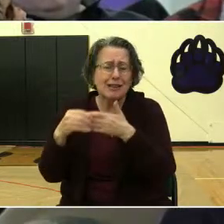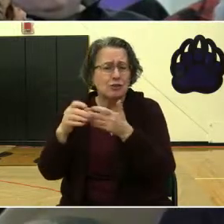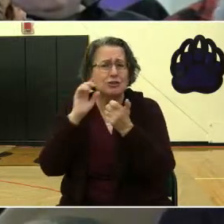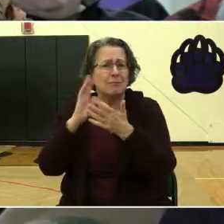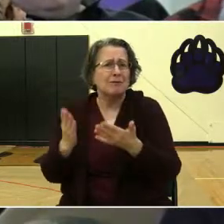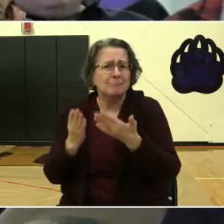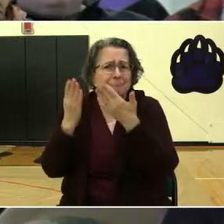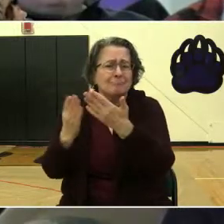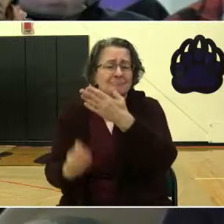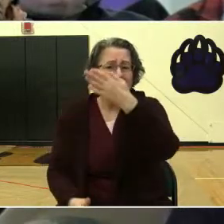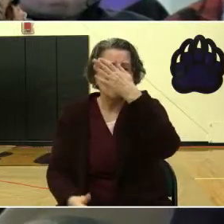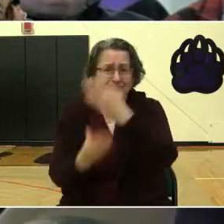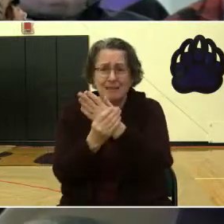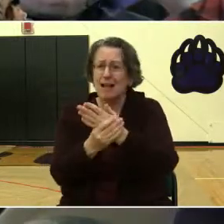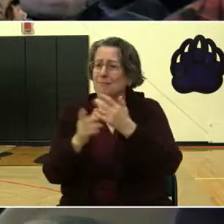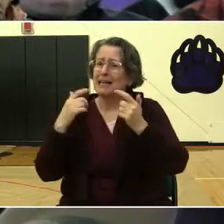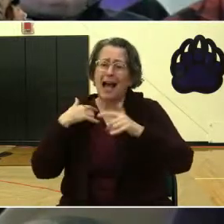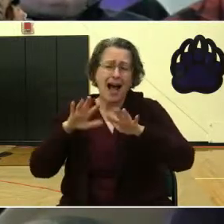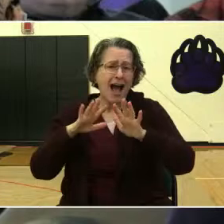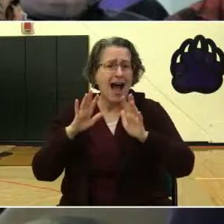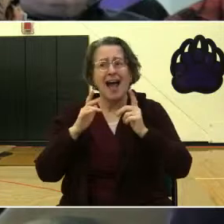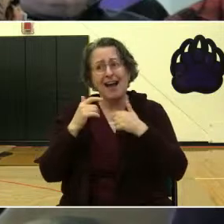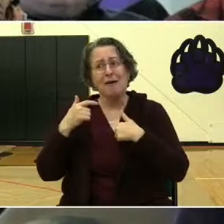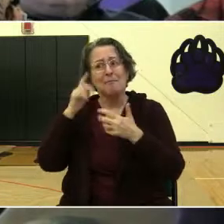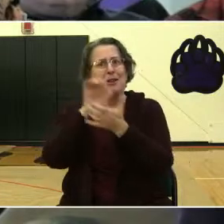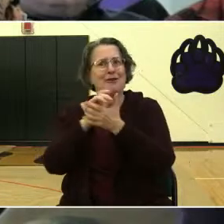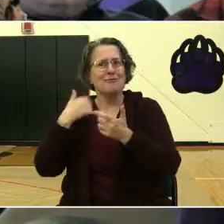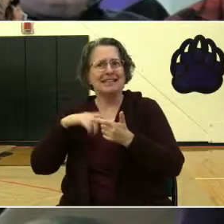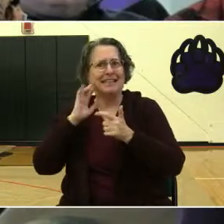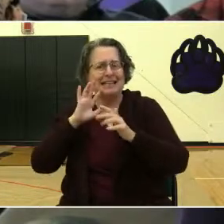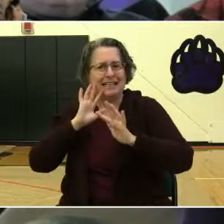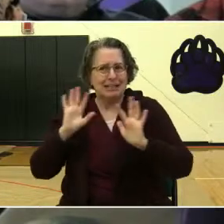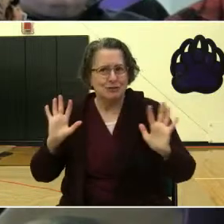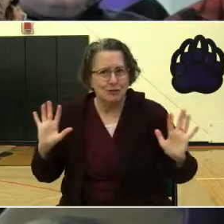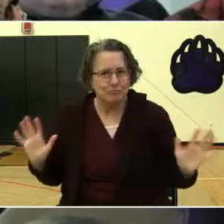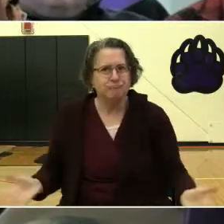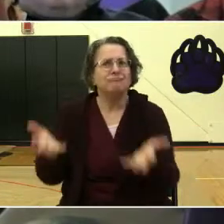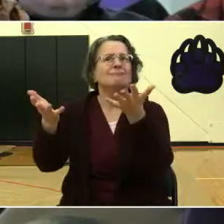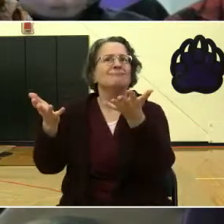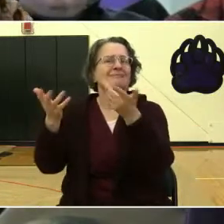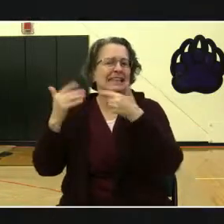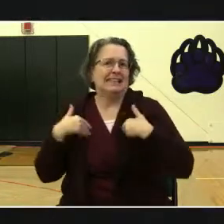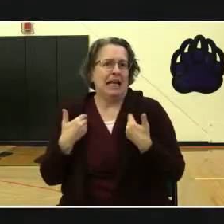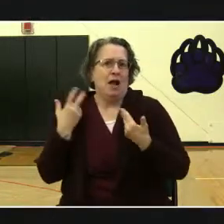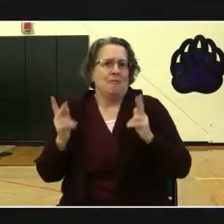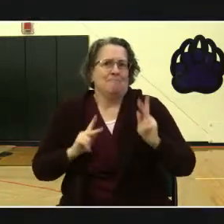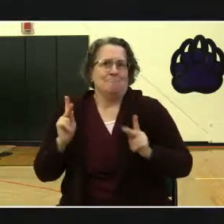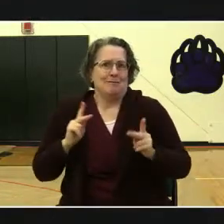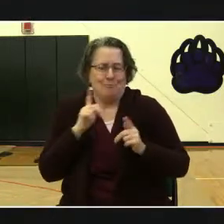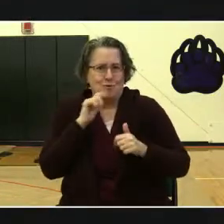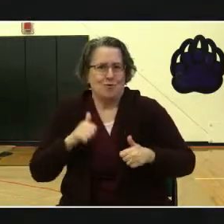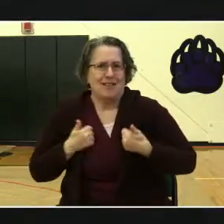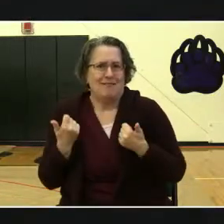and encourage that we support the leadership of young people in our community in addressing the climate crisis thank